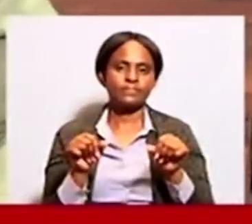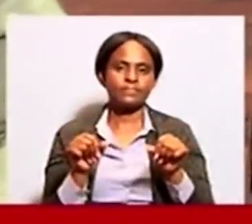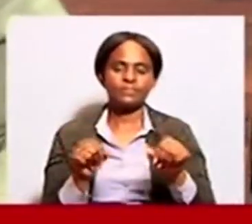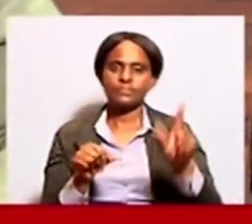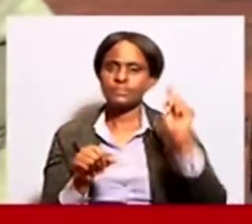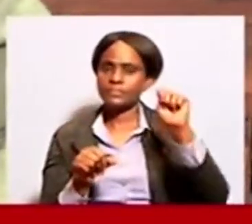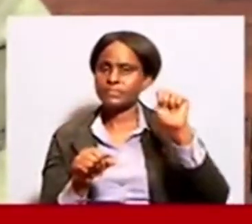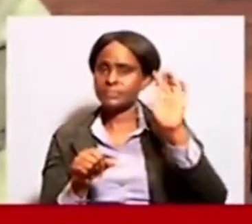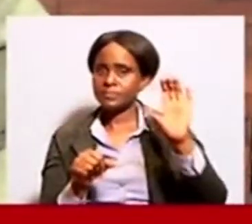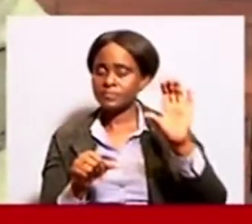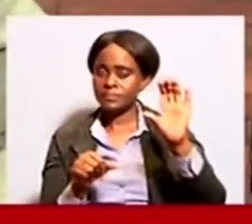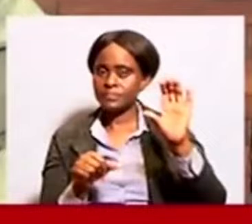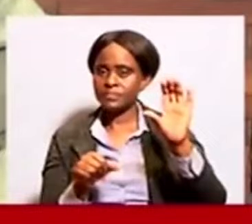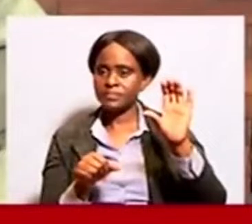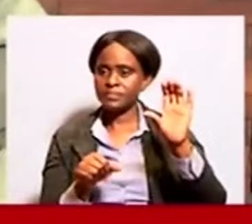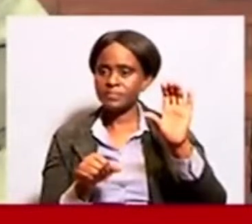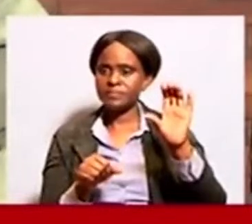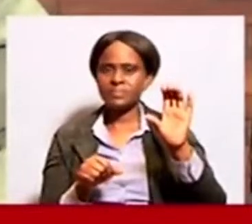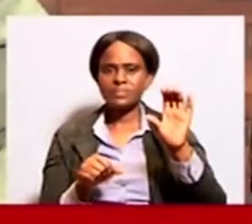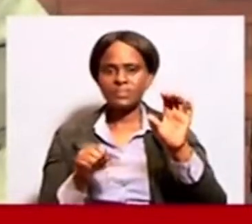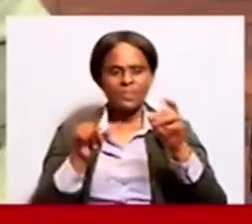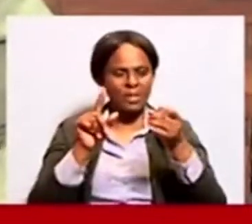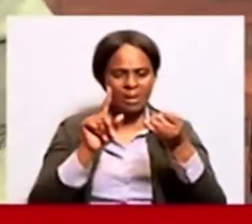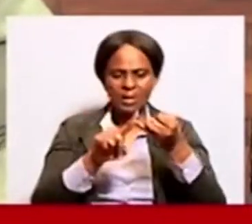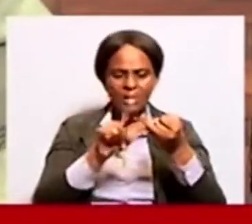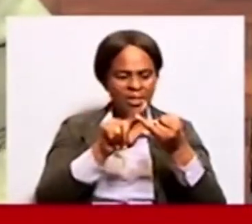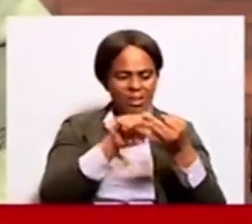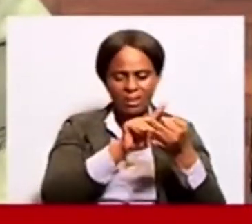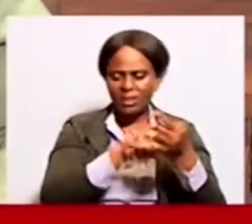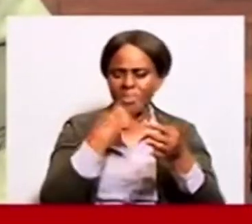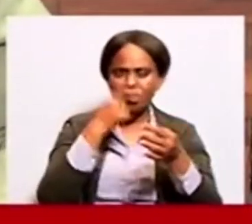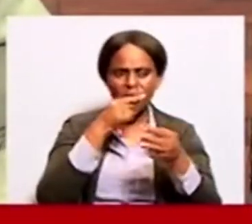TC, who should do the headcount? Is it supposed